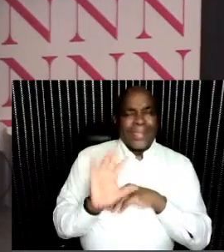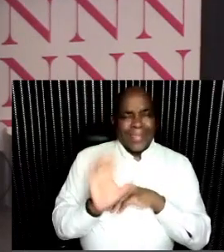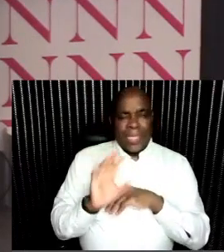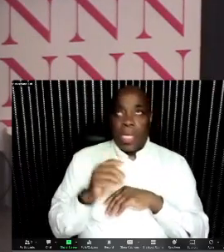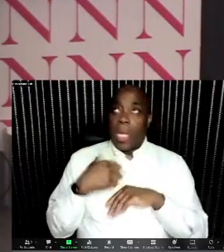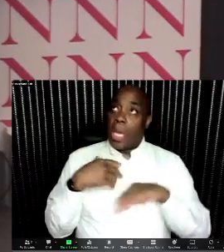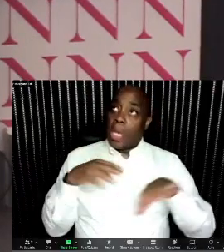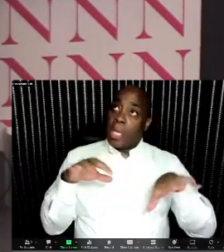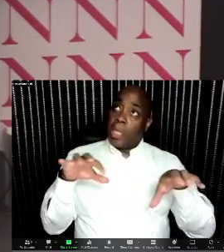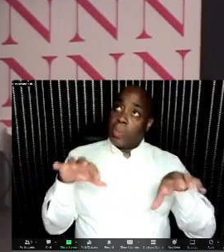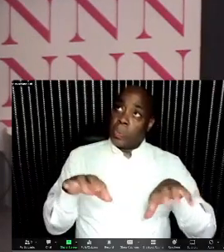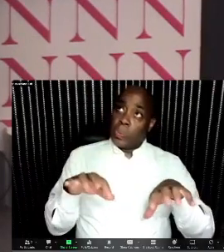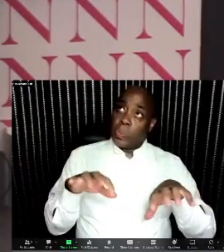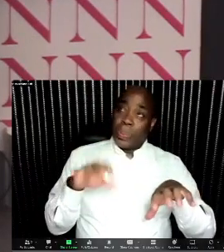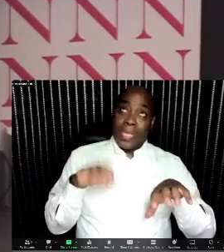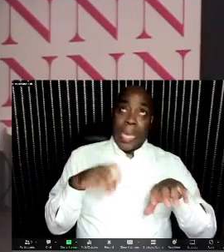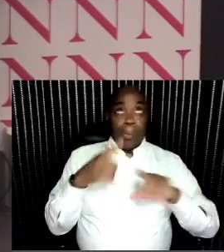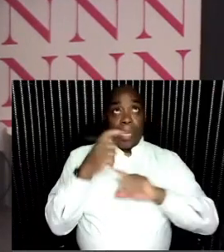that doesn't work.